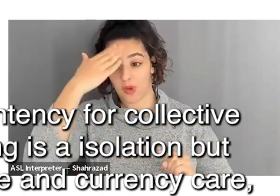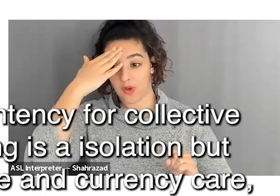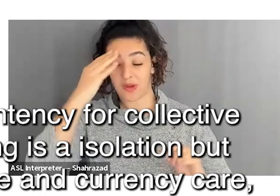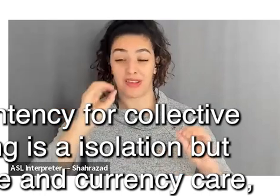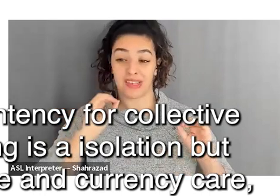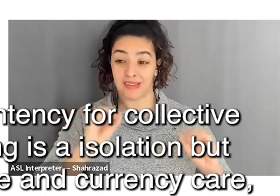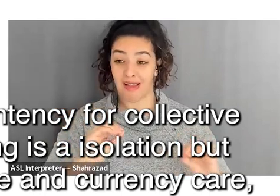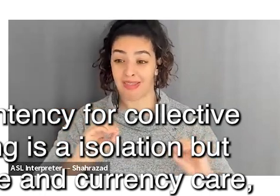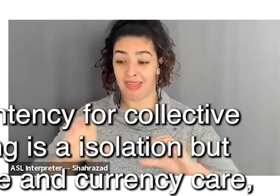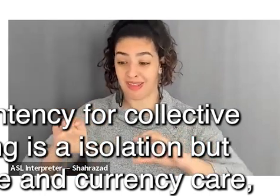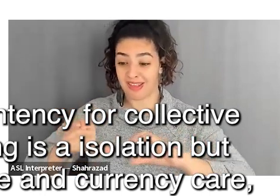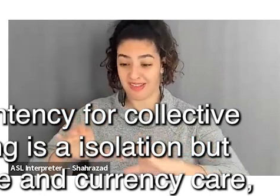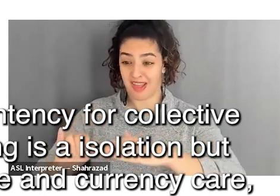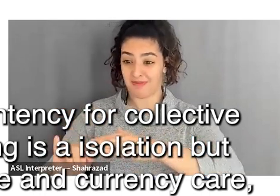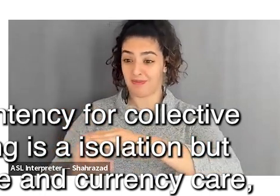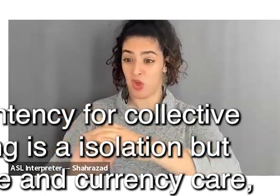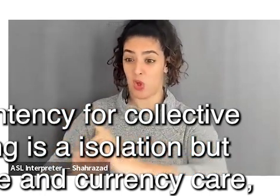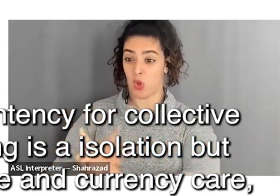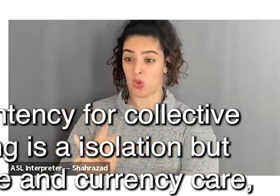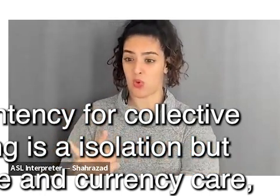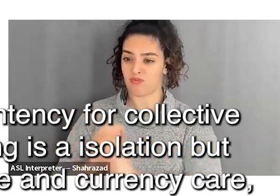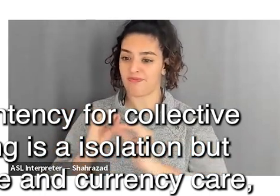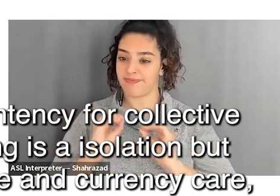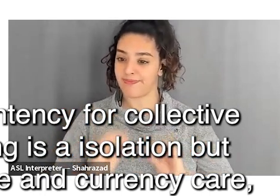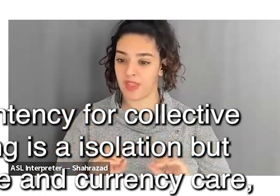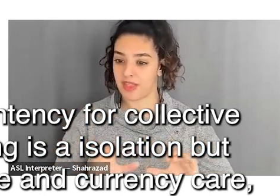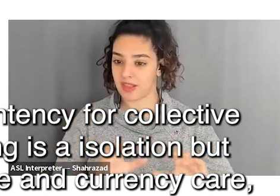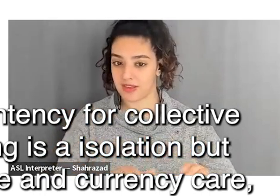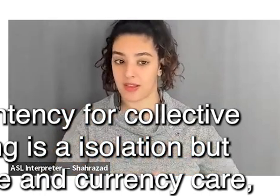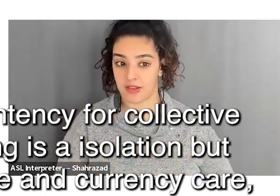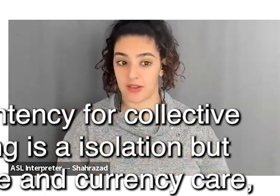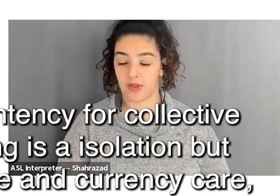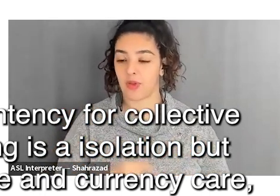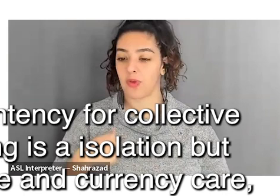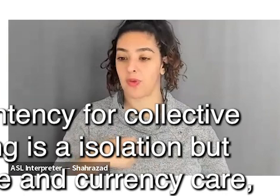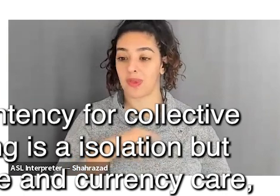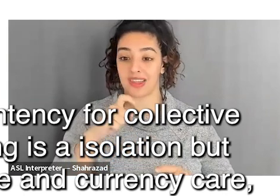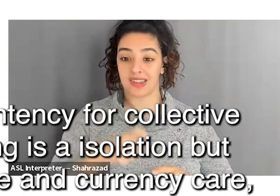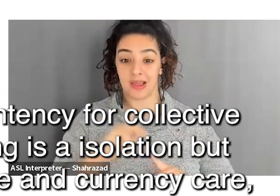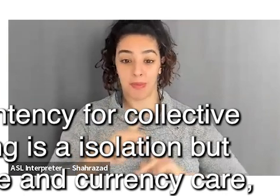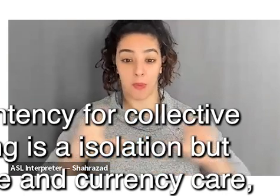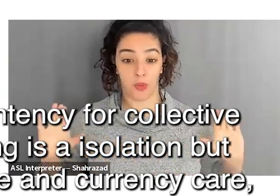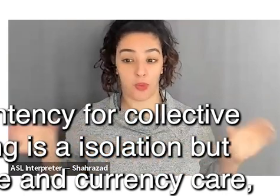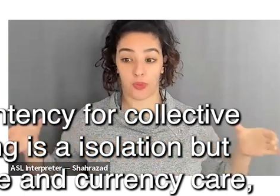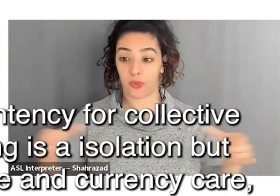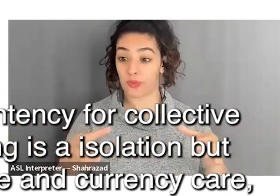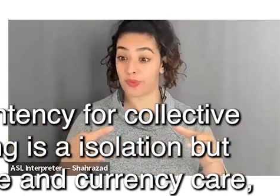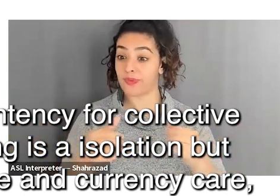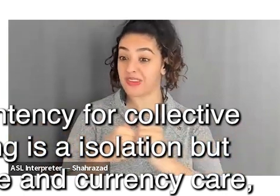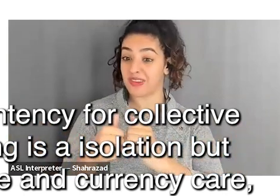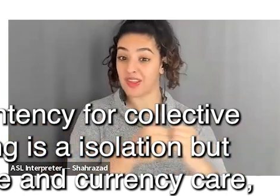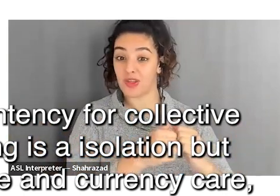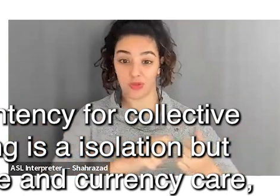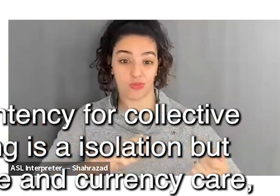or intimacy can only be fully achieved through collective change and community care. And that's something